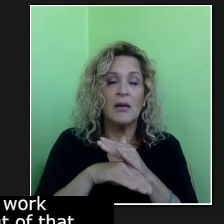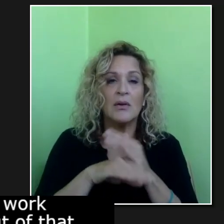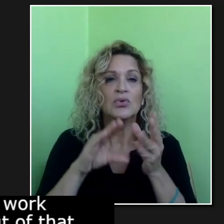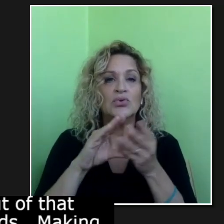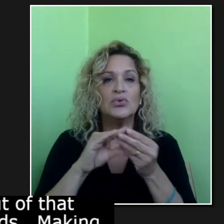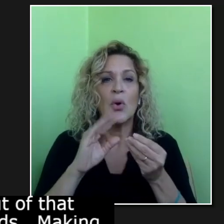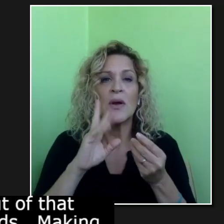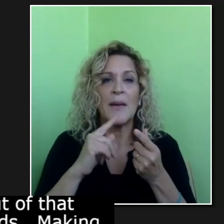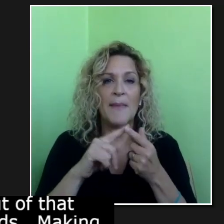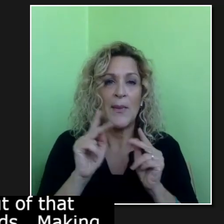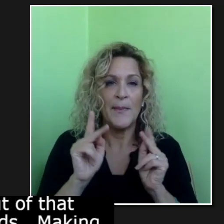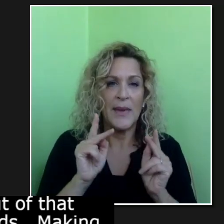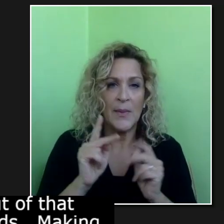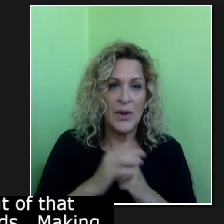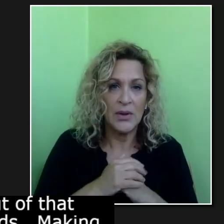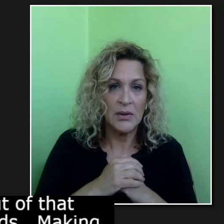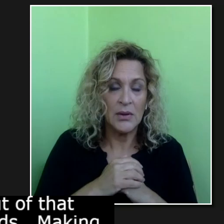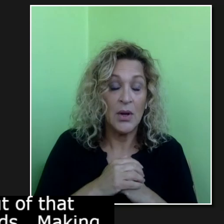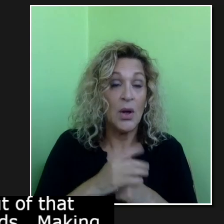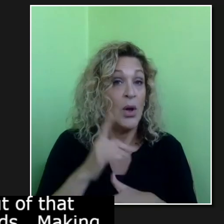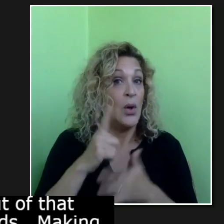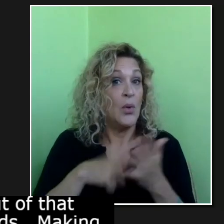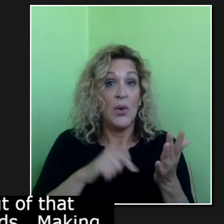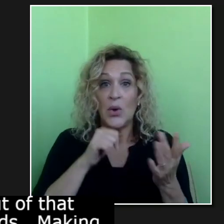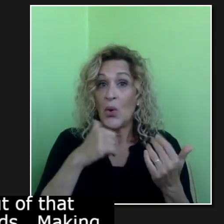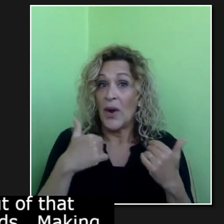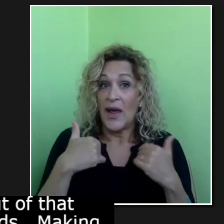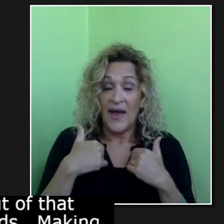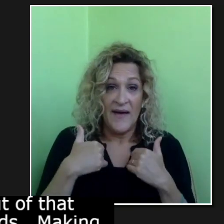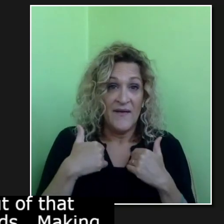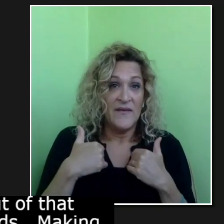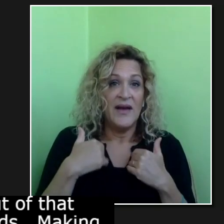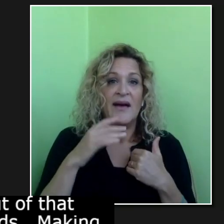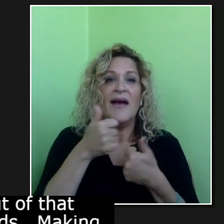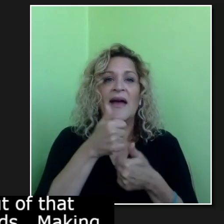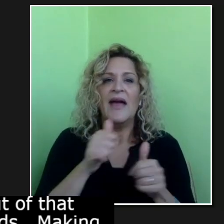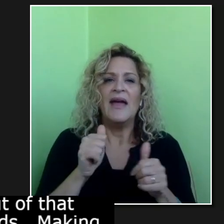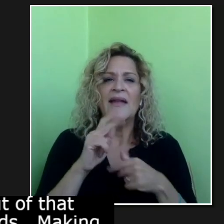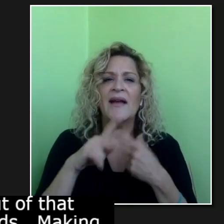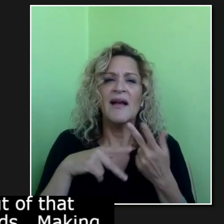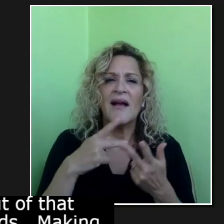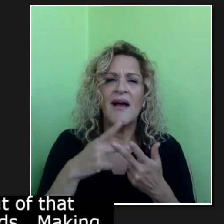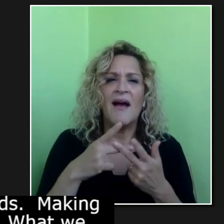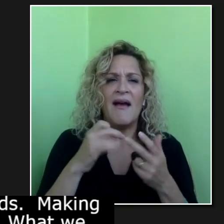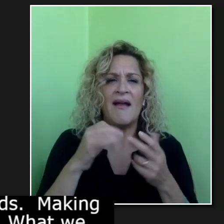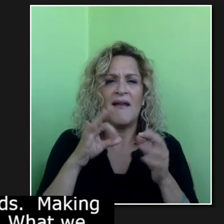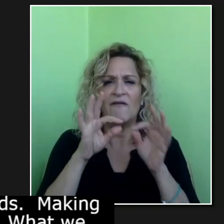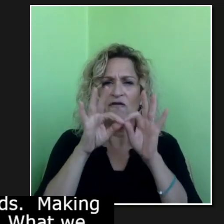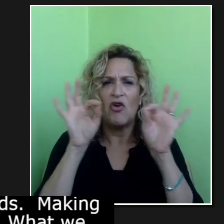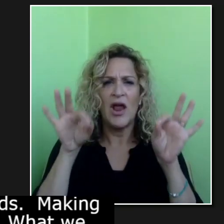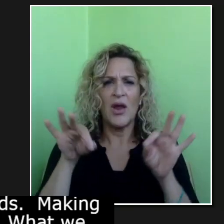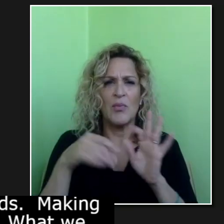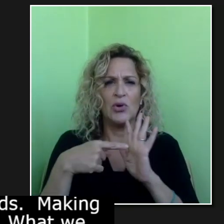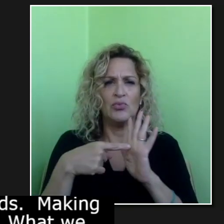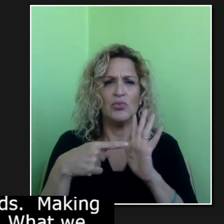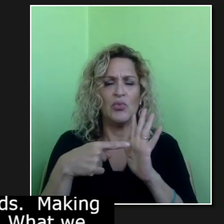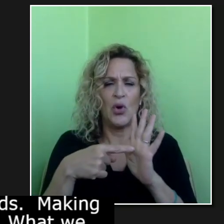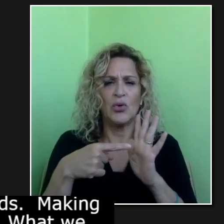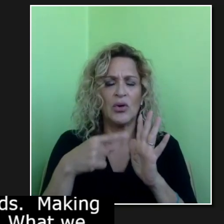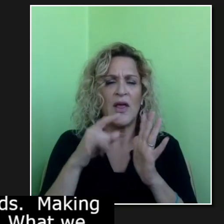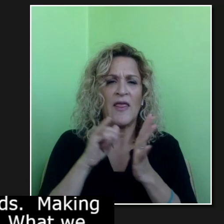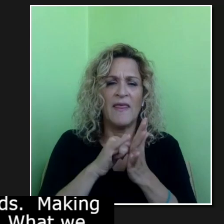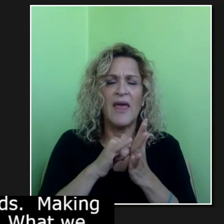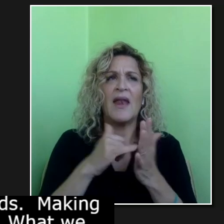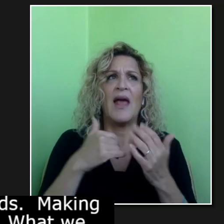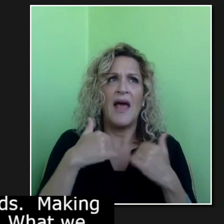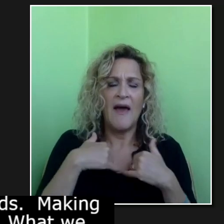we don't have on the map is any kind of framework that includes real user needs. We have little